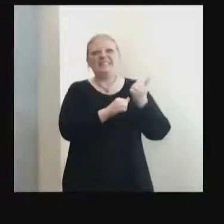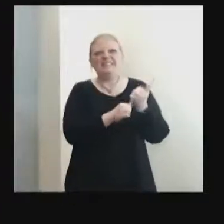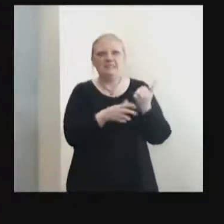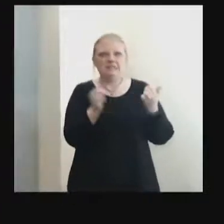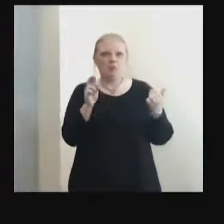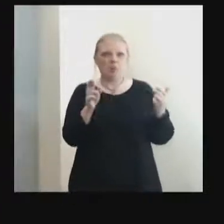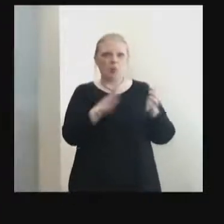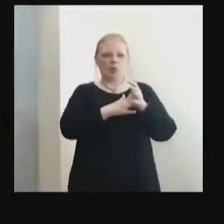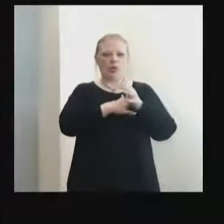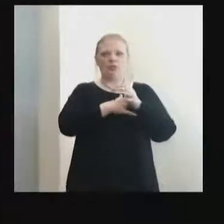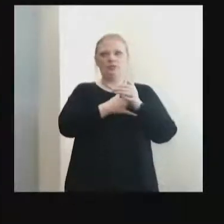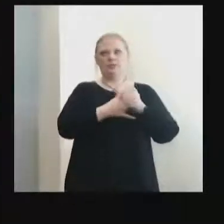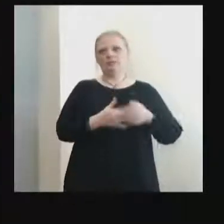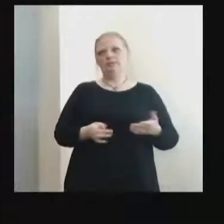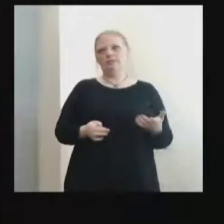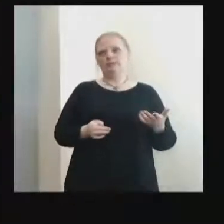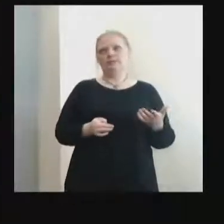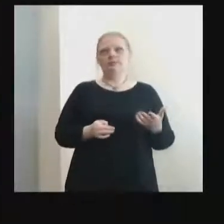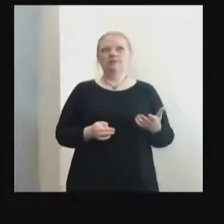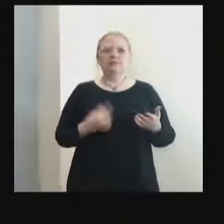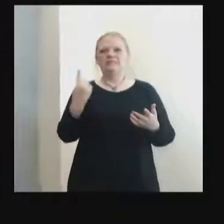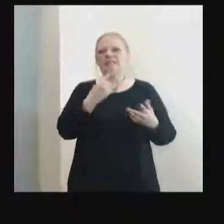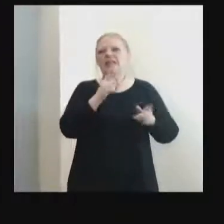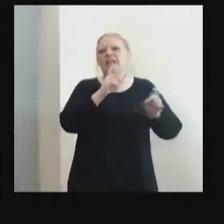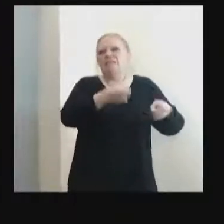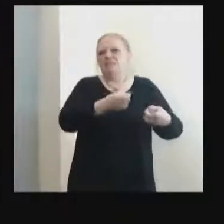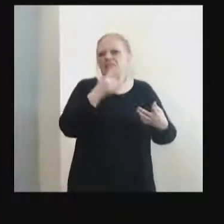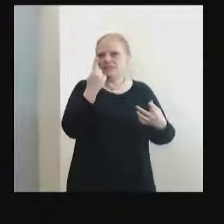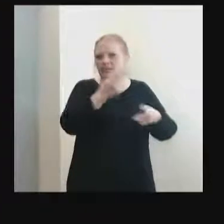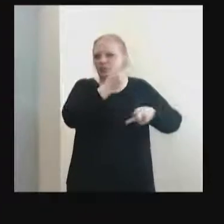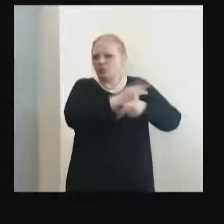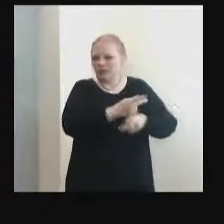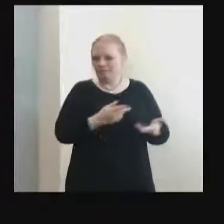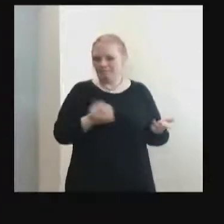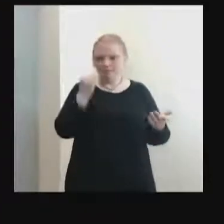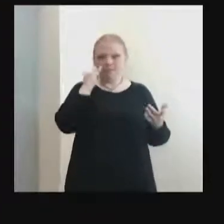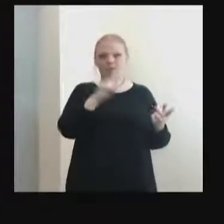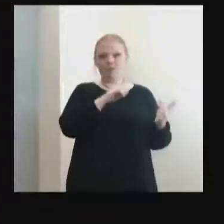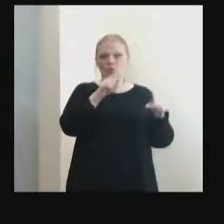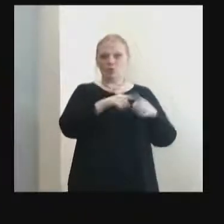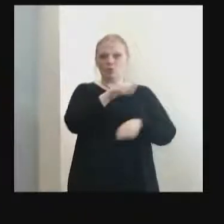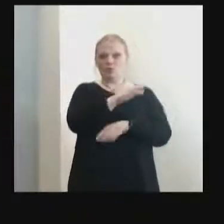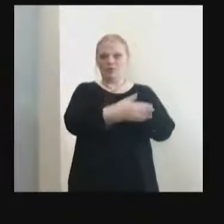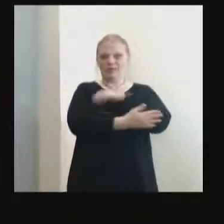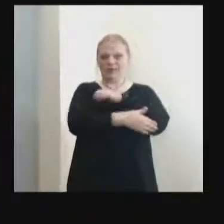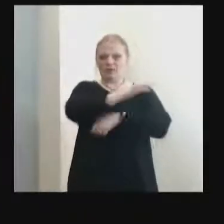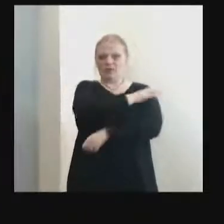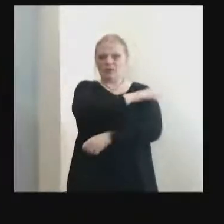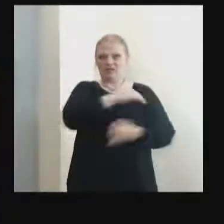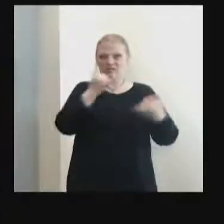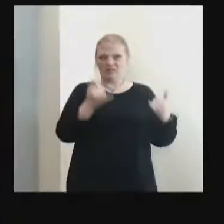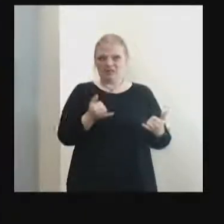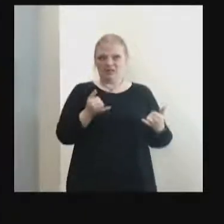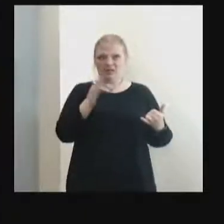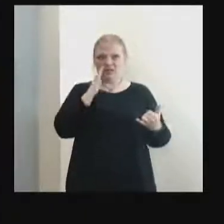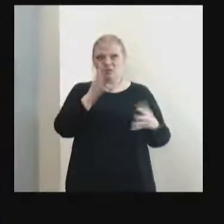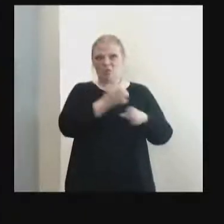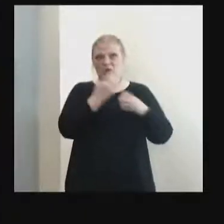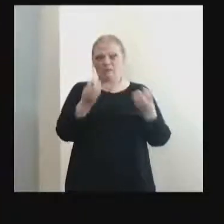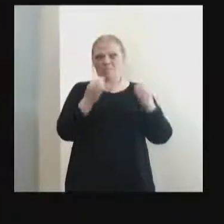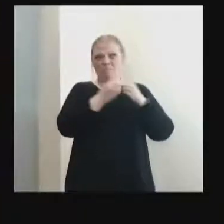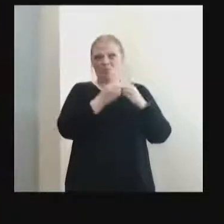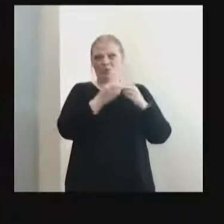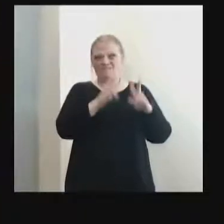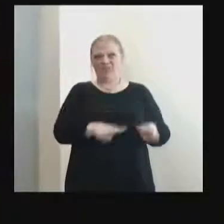or a keepsake, so to speak. If you go to our county clinics right now, you actually get more in value from what we hand